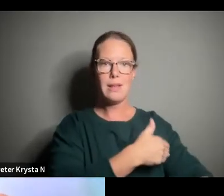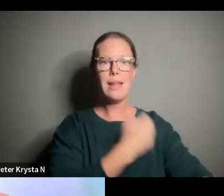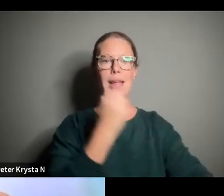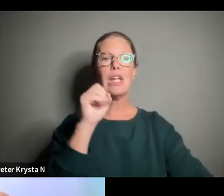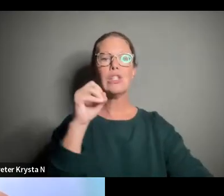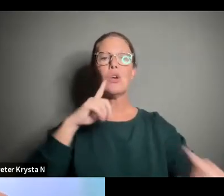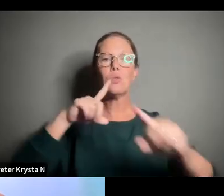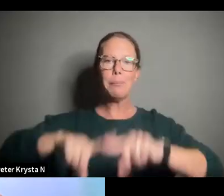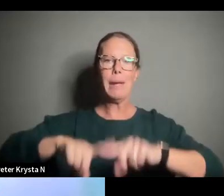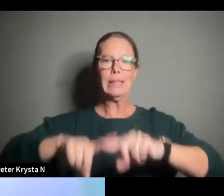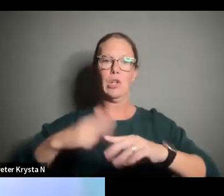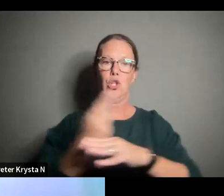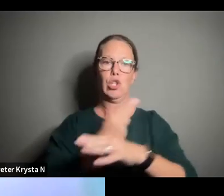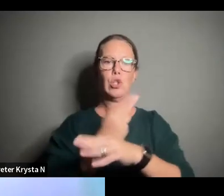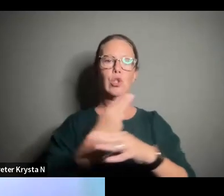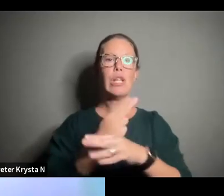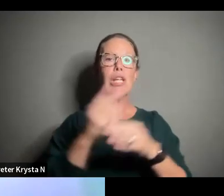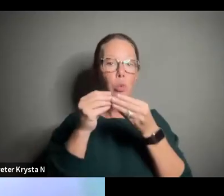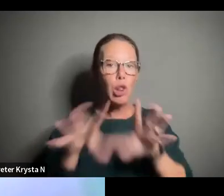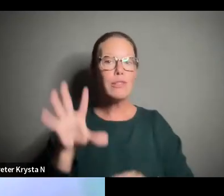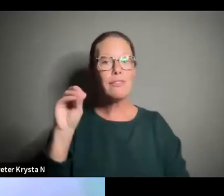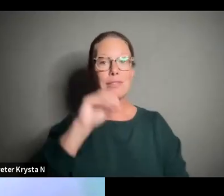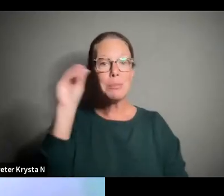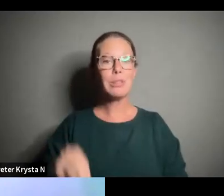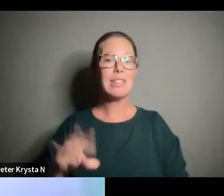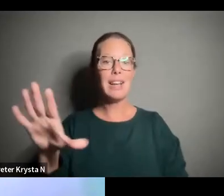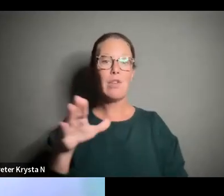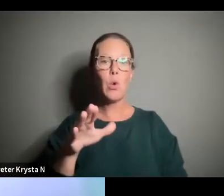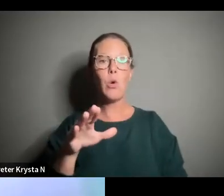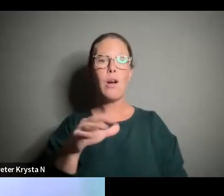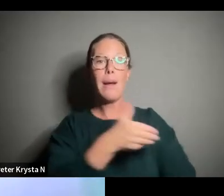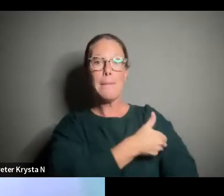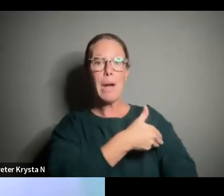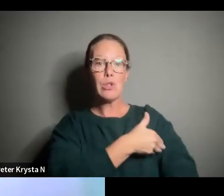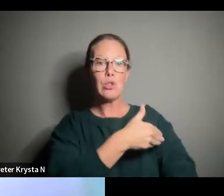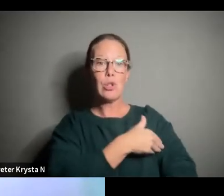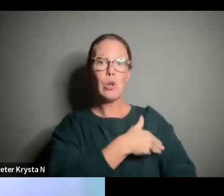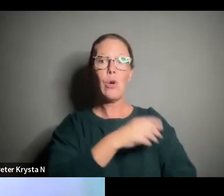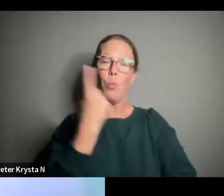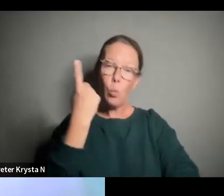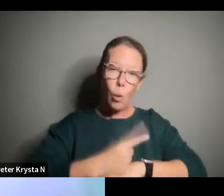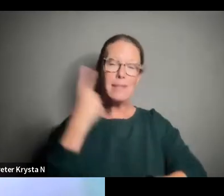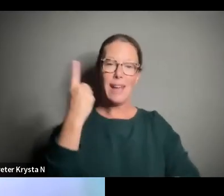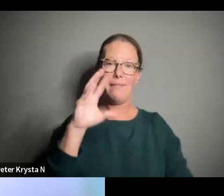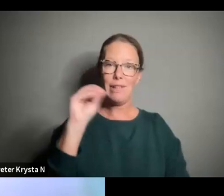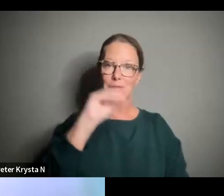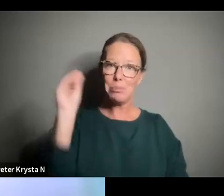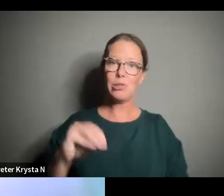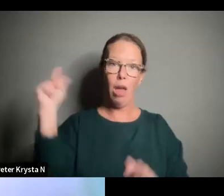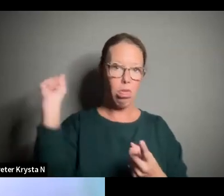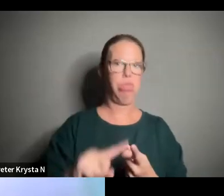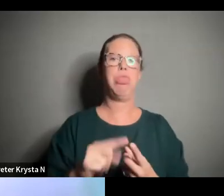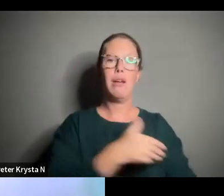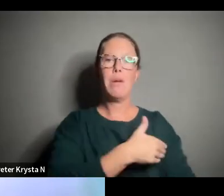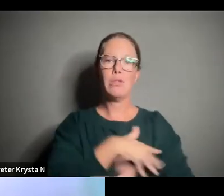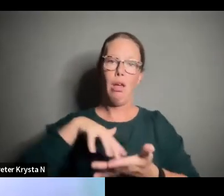dependent on utilization that you will lose 50% of your diaphragm muscle mass in 1 day of being on a ventilator. Your diaphragm muscle is made